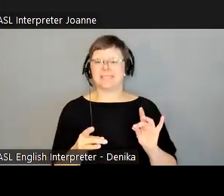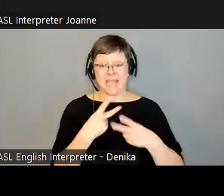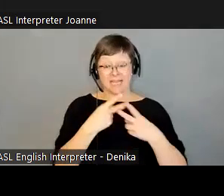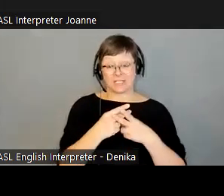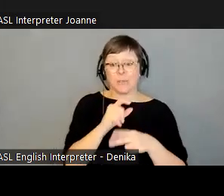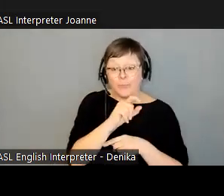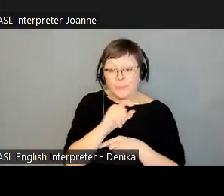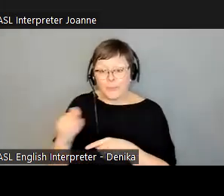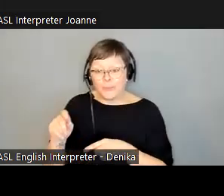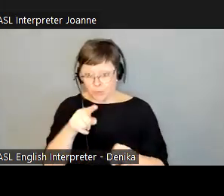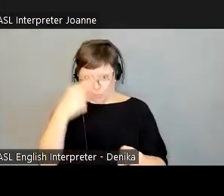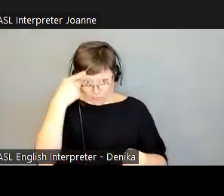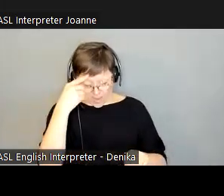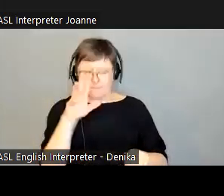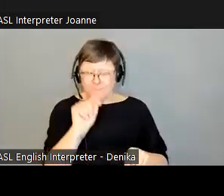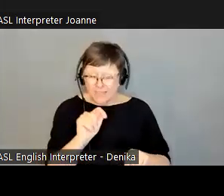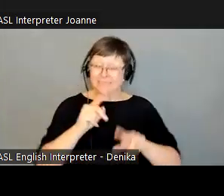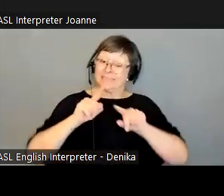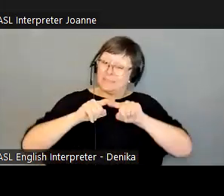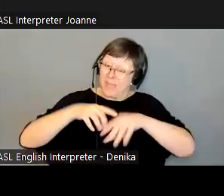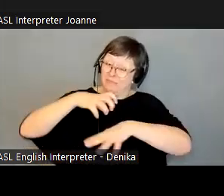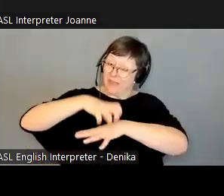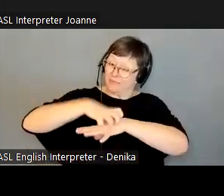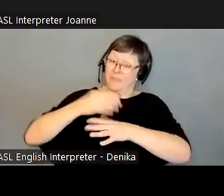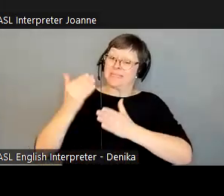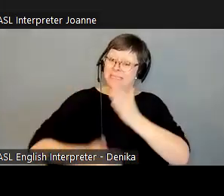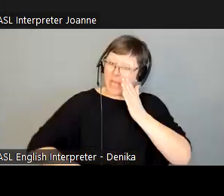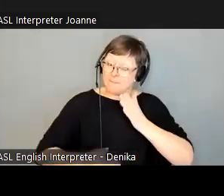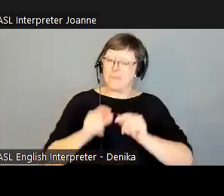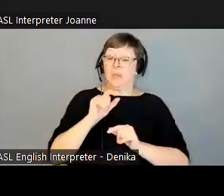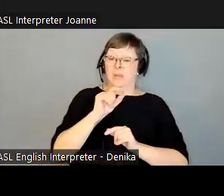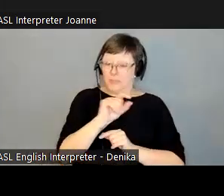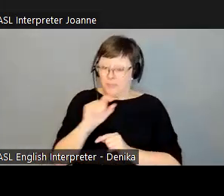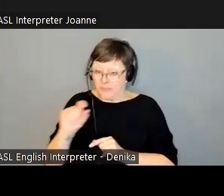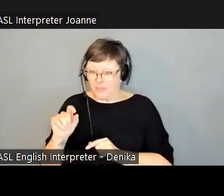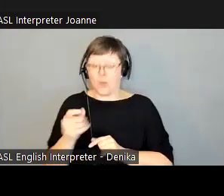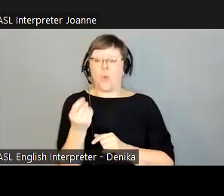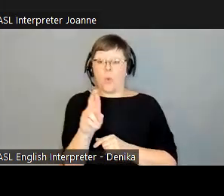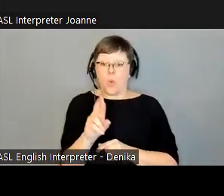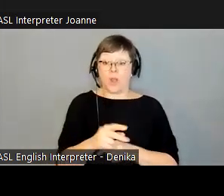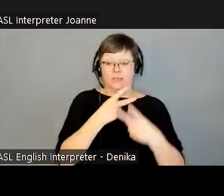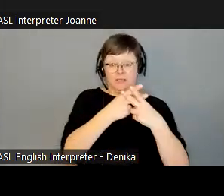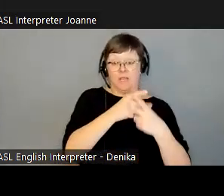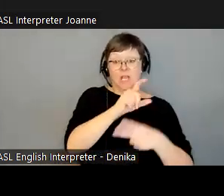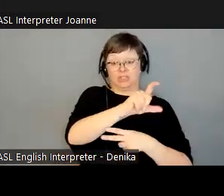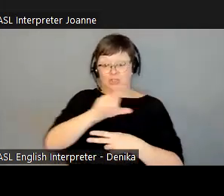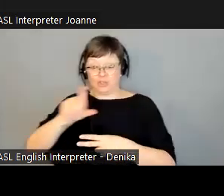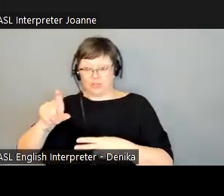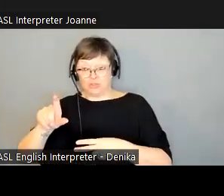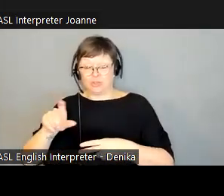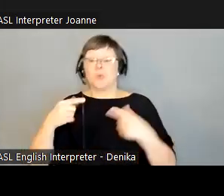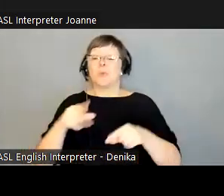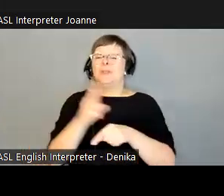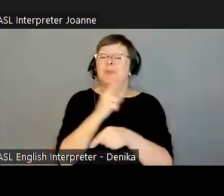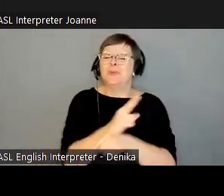the platform, some of them do revert to all lowercase or all uppercase. I know when you use hashtags in stories